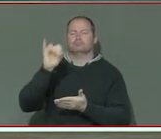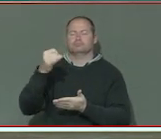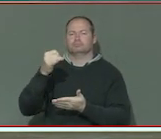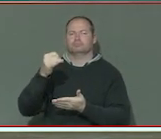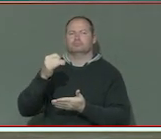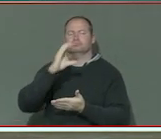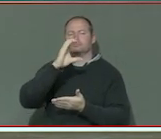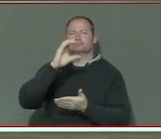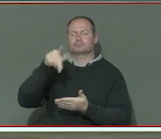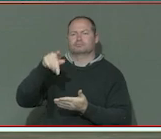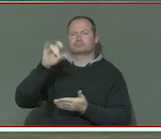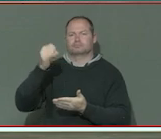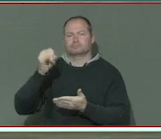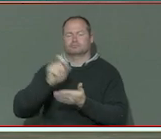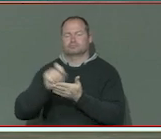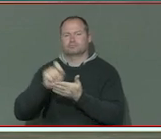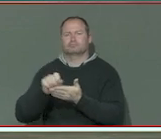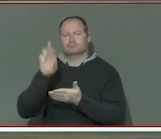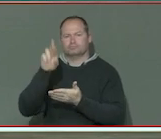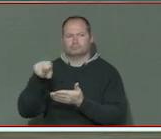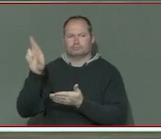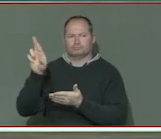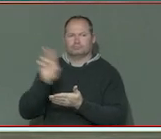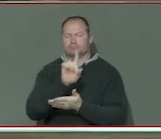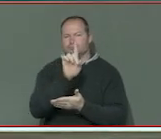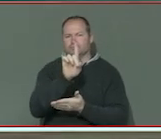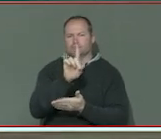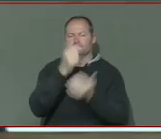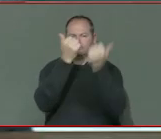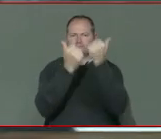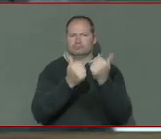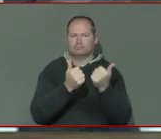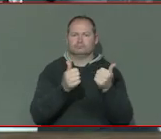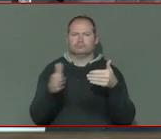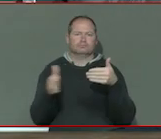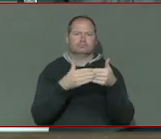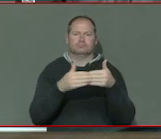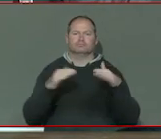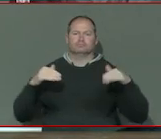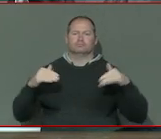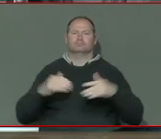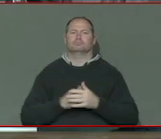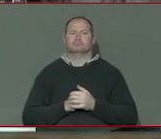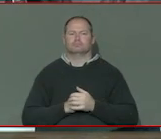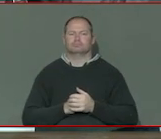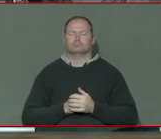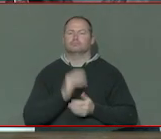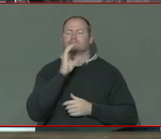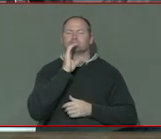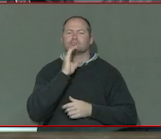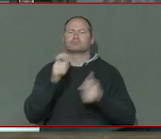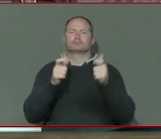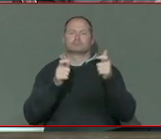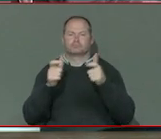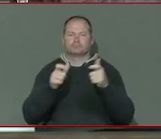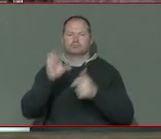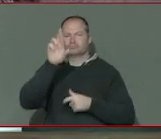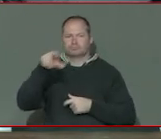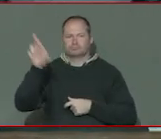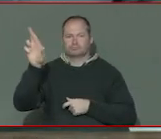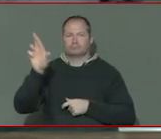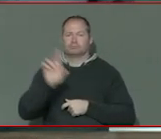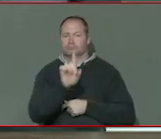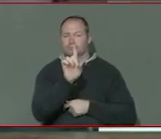CPJ. The posting to the account has not been done. So we recorded it in the CPJ, so my control is correct. But it was